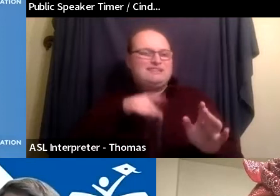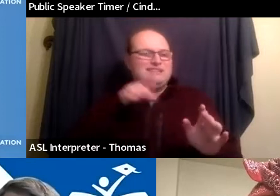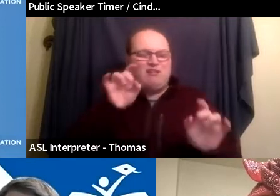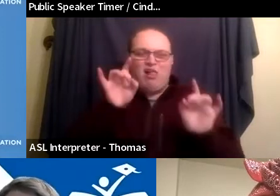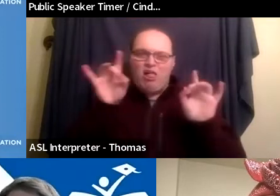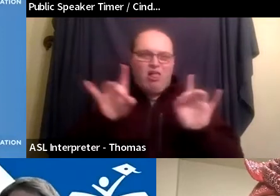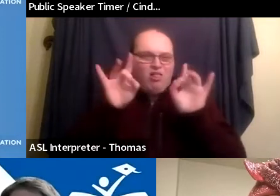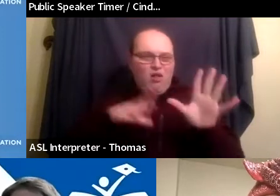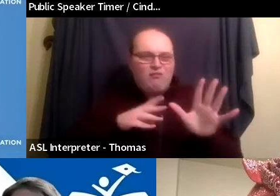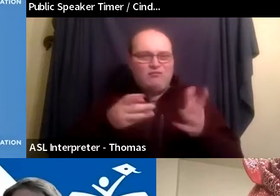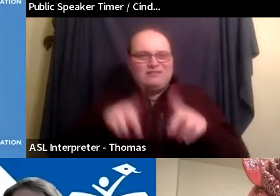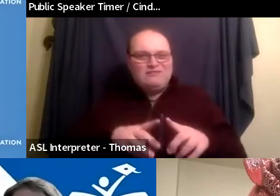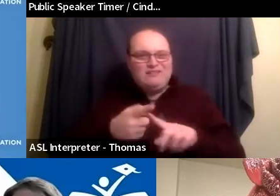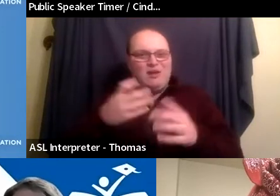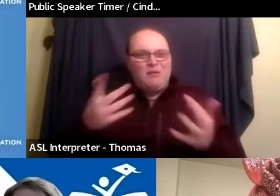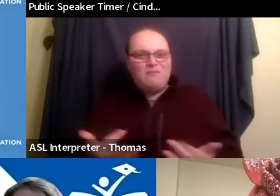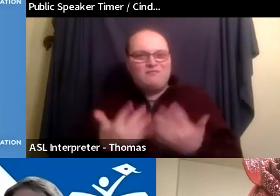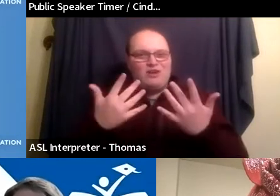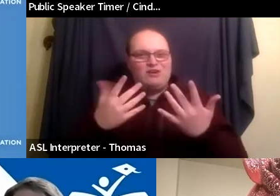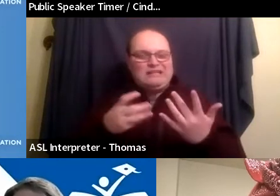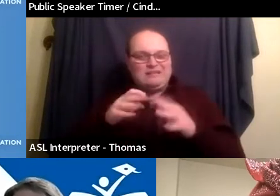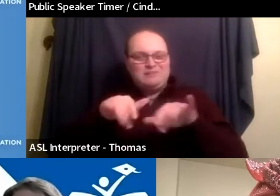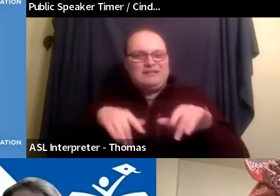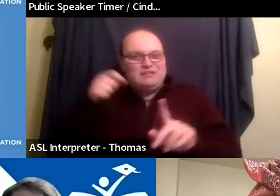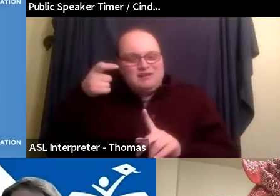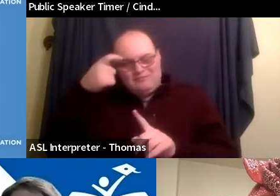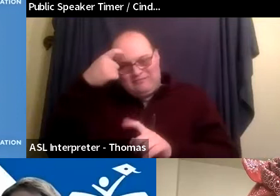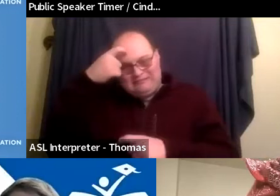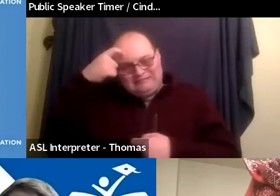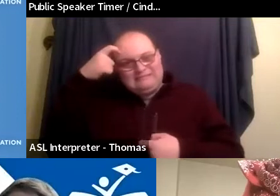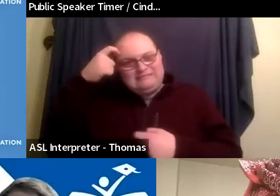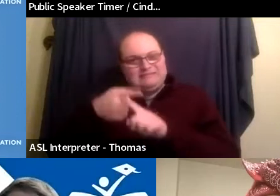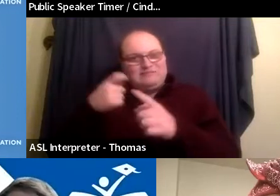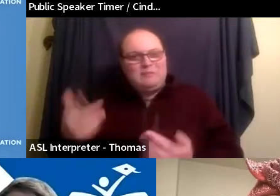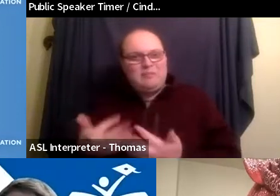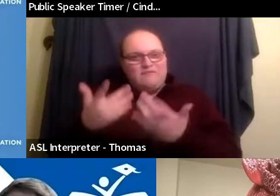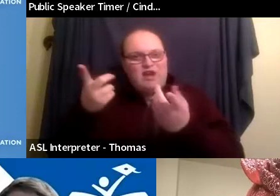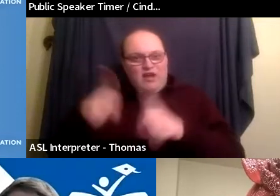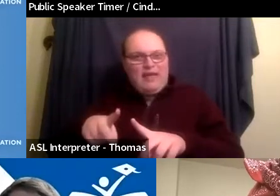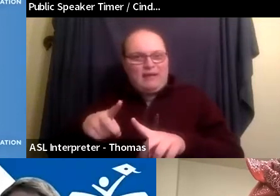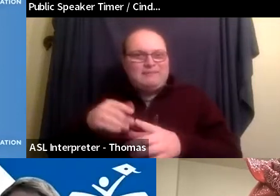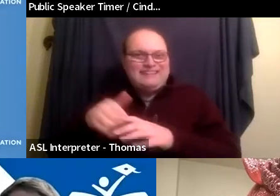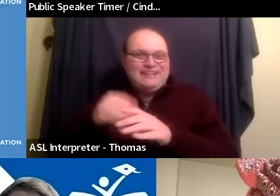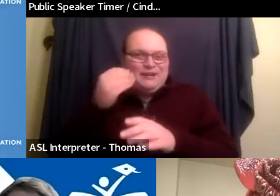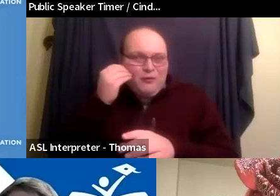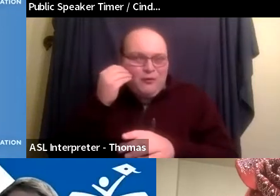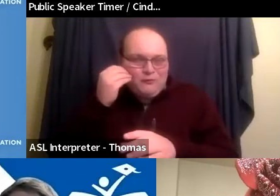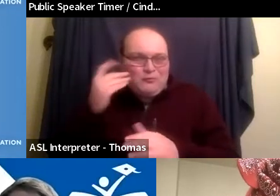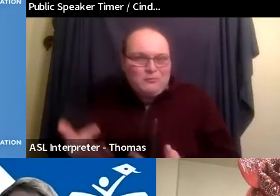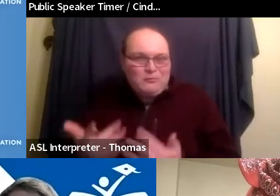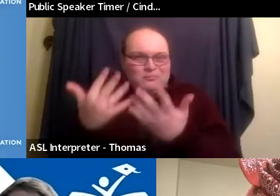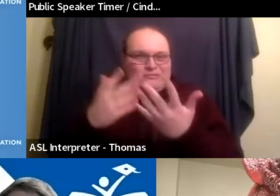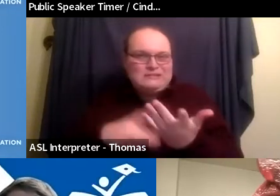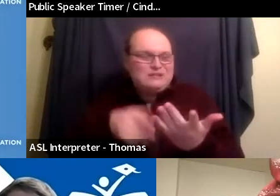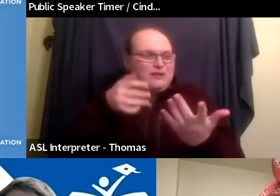My kids are kind of traumatized from the fire. So we had to be displaced from our home, another part